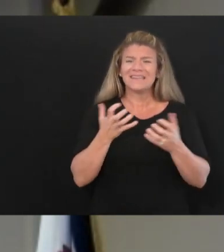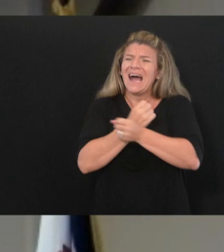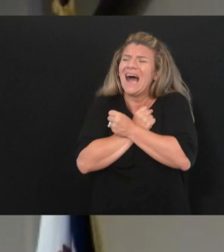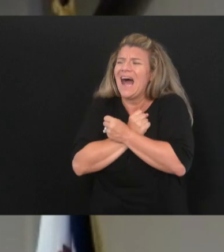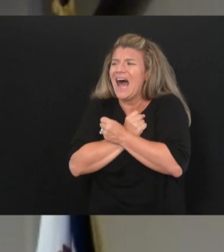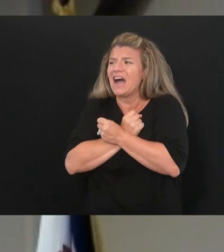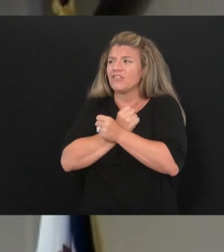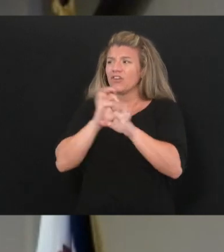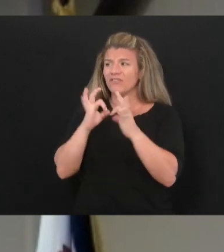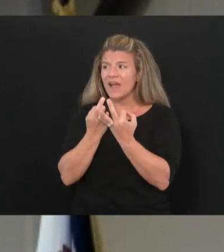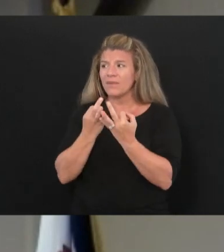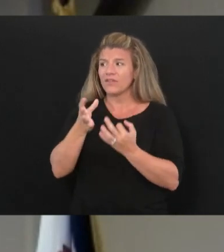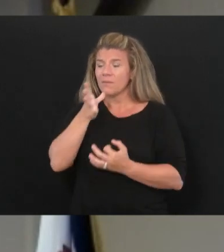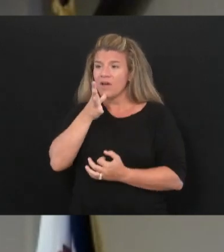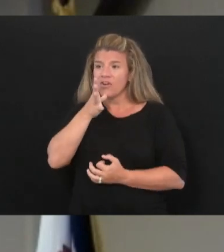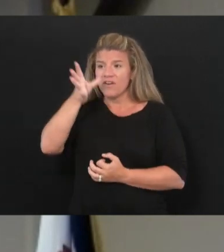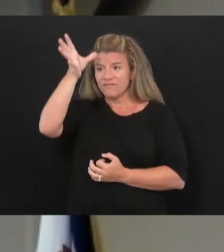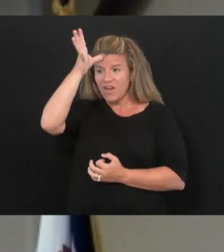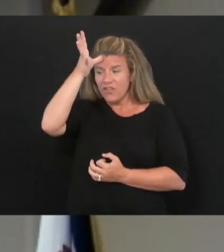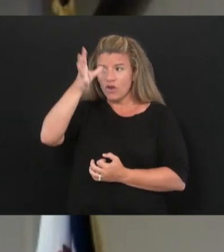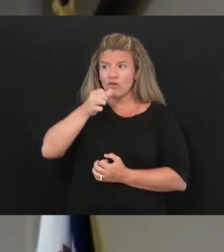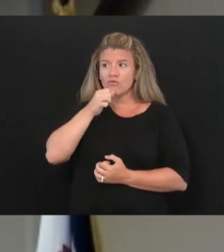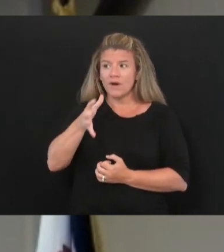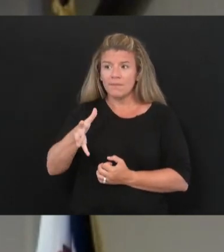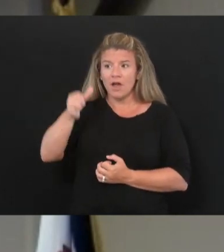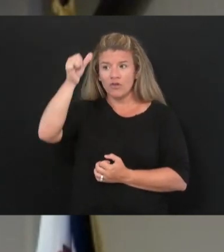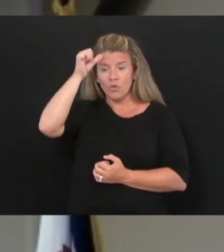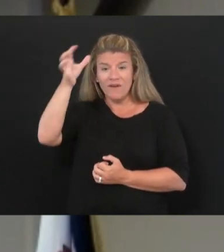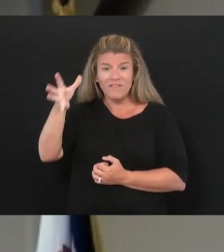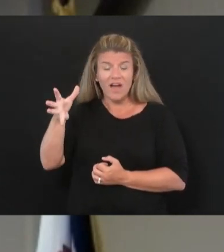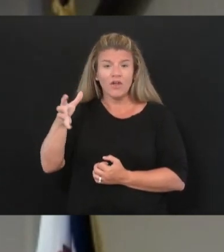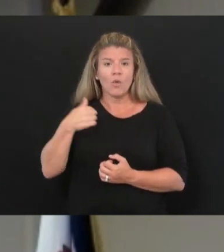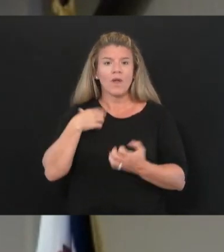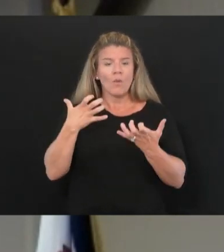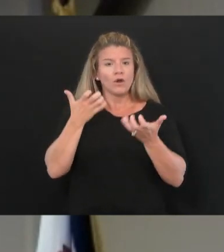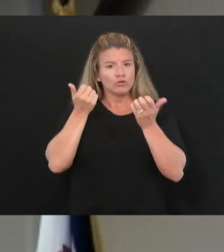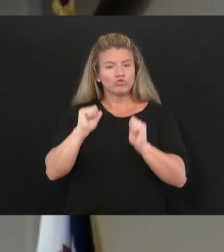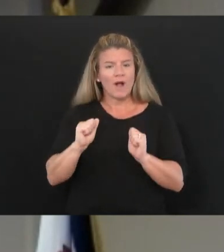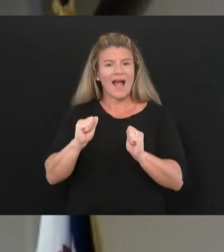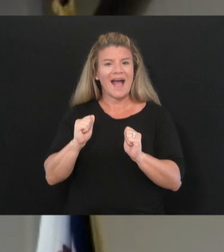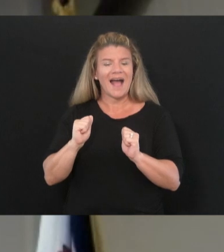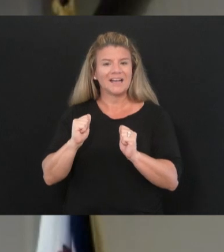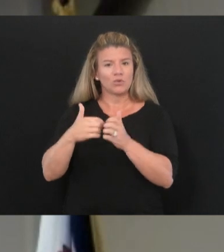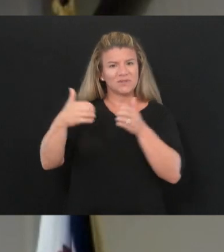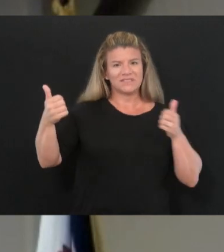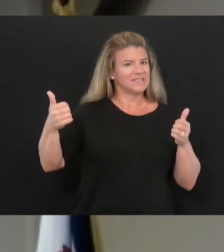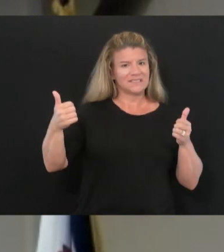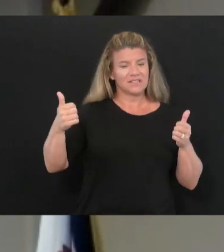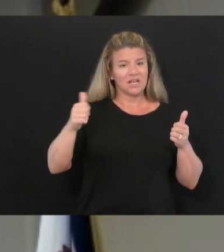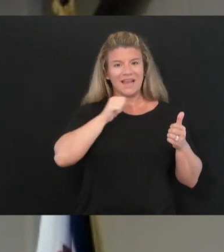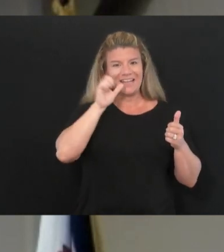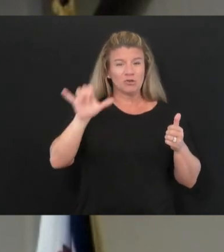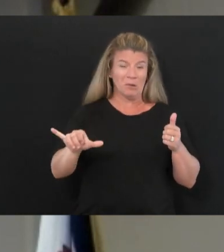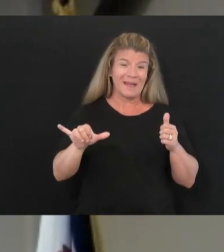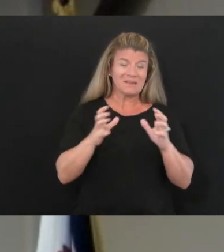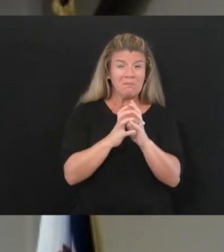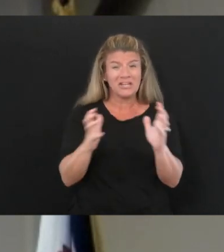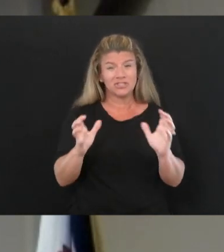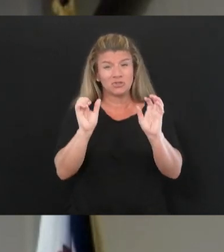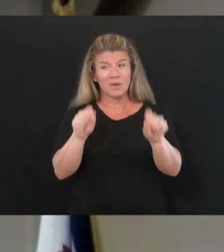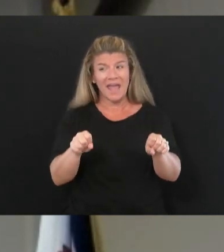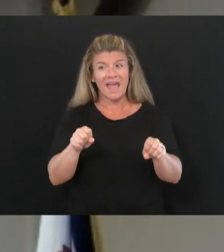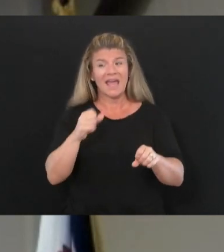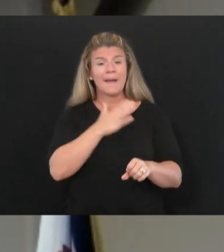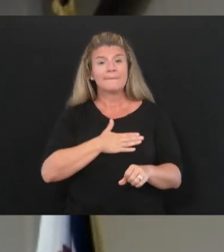ones, their mother or father, or their grandmother and grandfather. Try to resist from that at this point as best you can. Keep